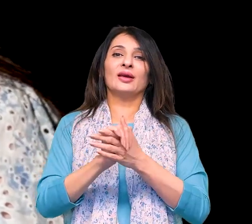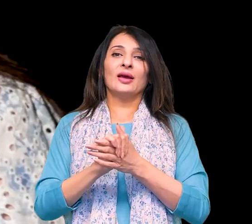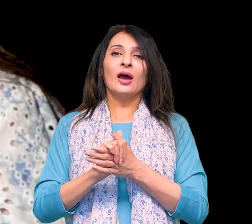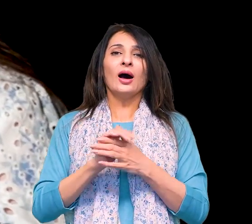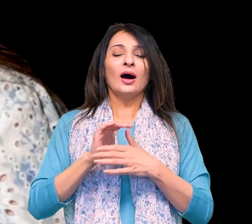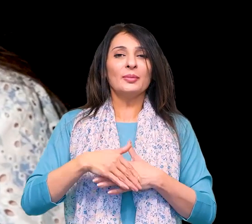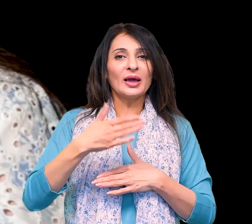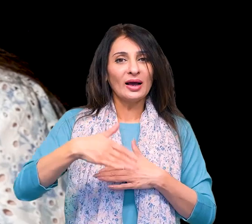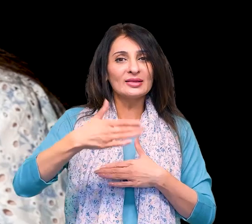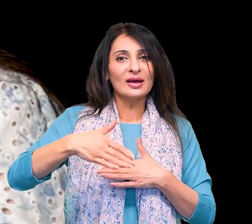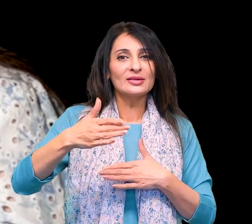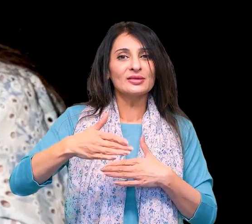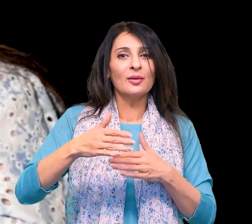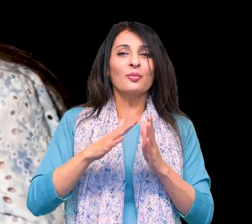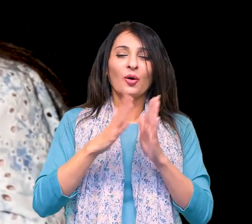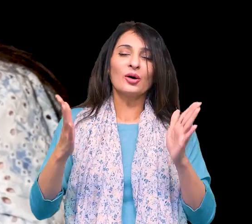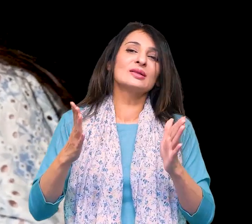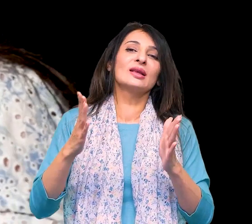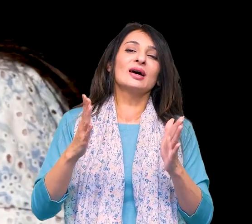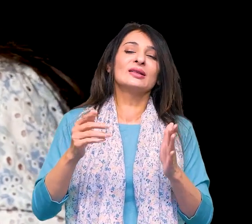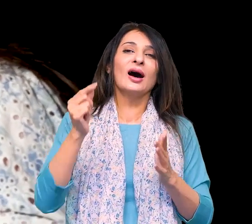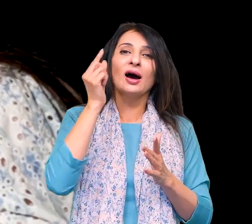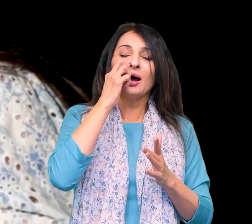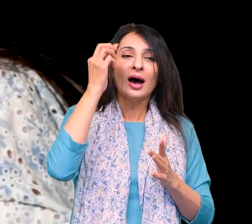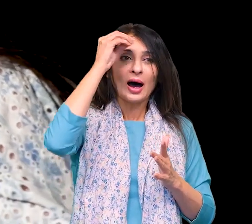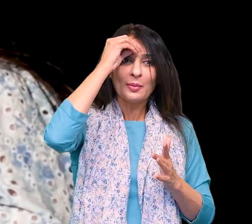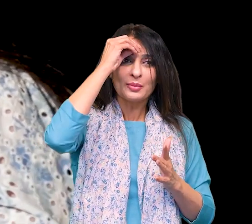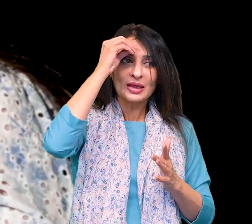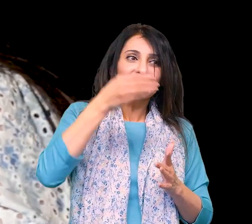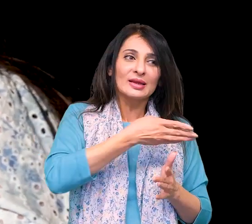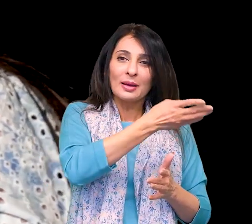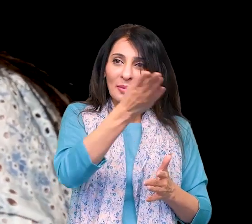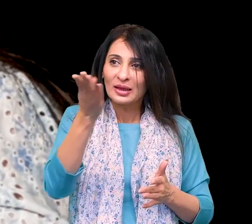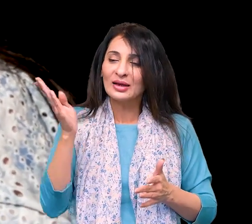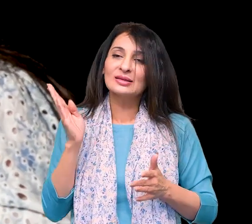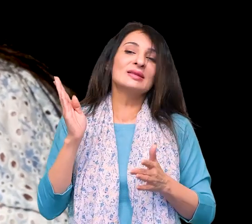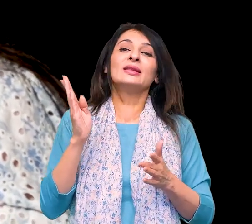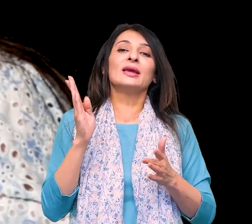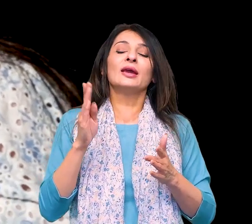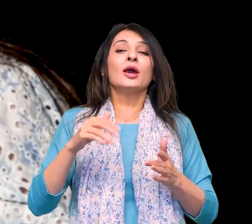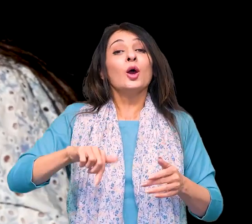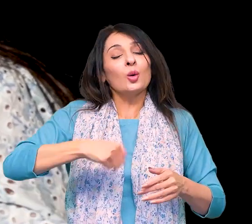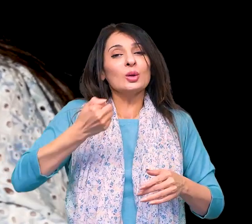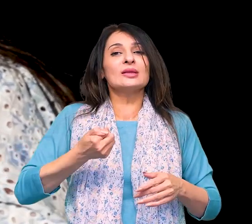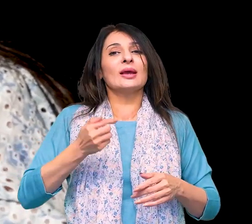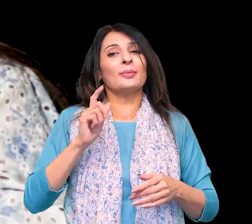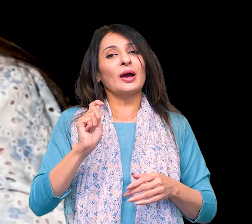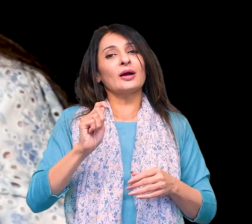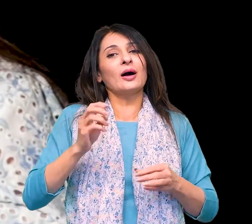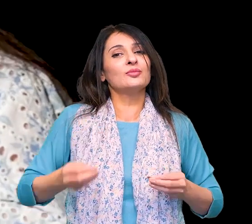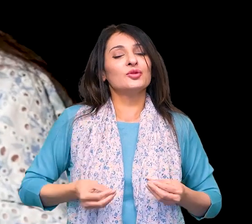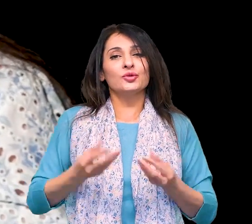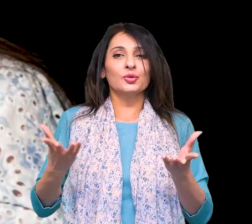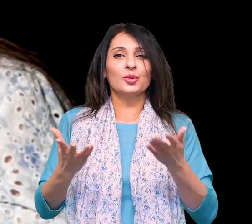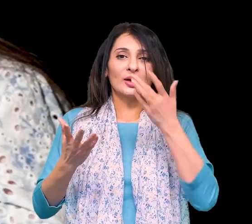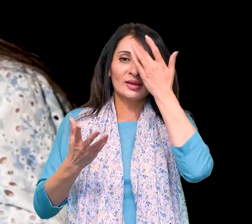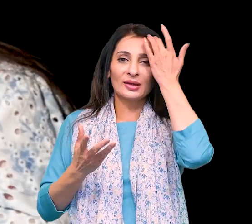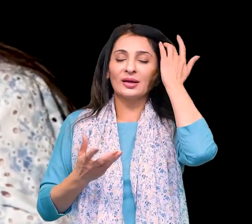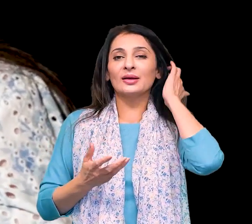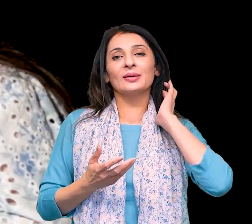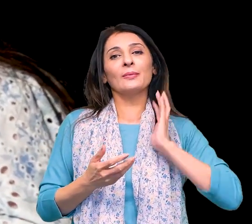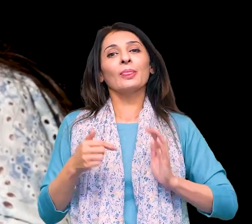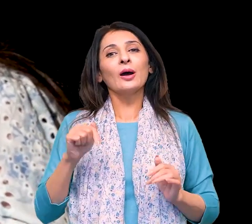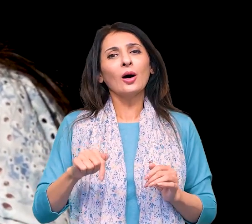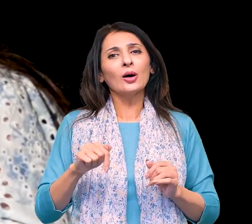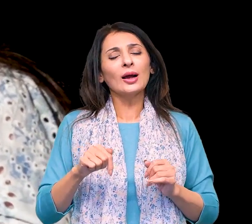ammipreneurs on Scaryammi right now. And there are so many other ways in which we motivate each other. So when I spoke about my